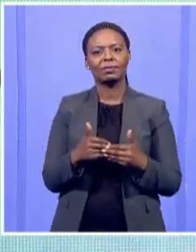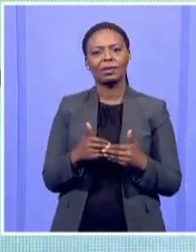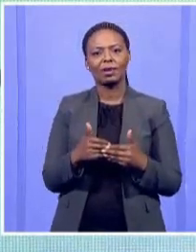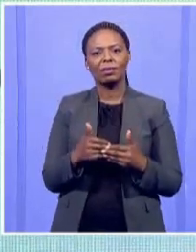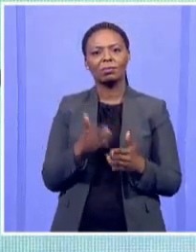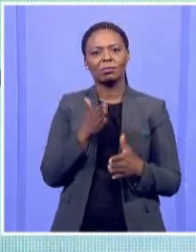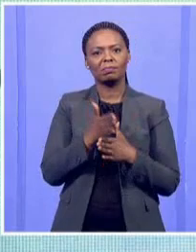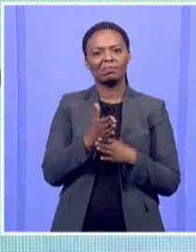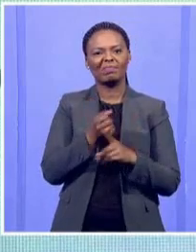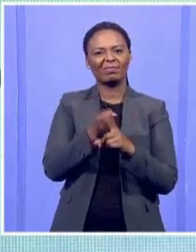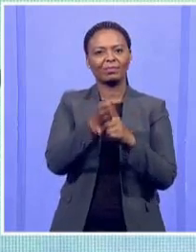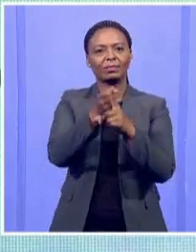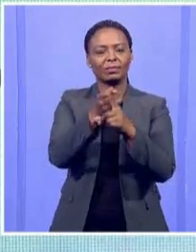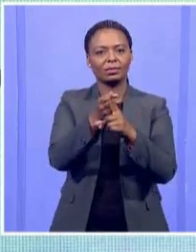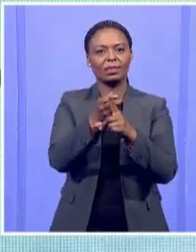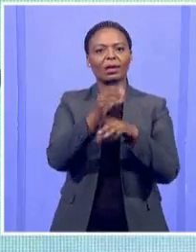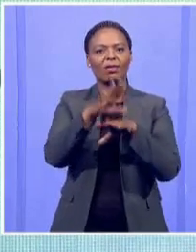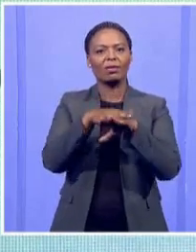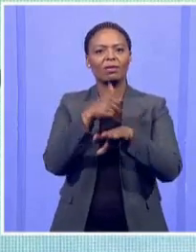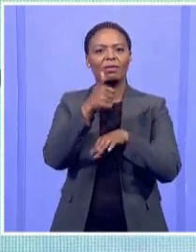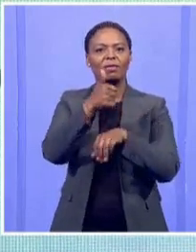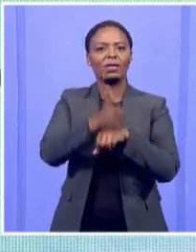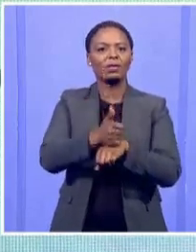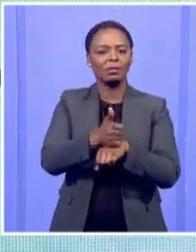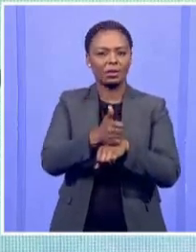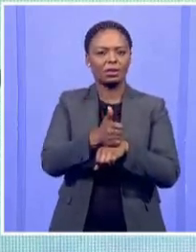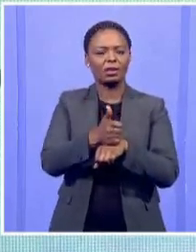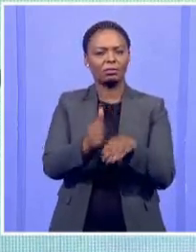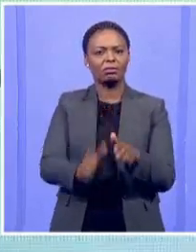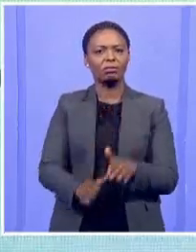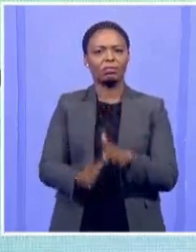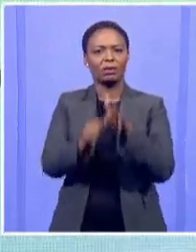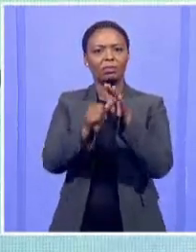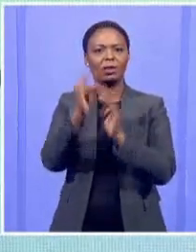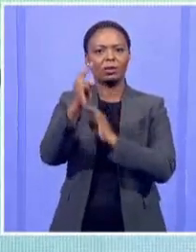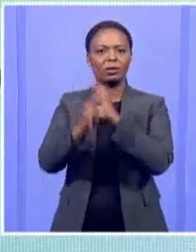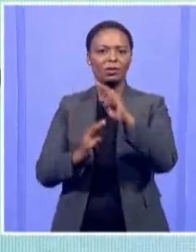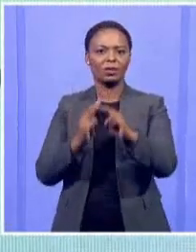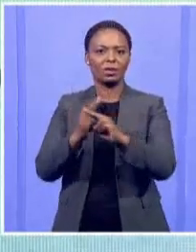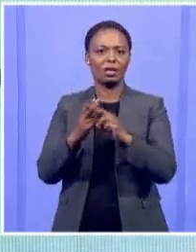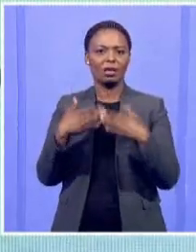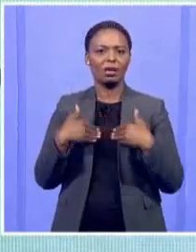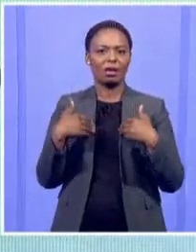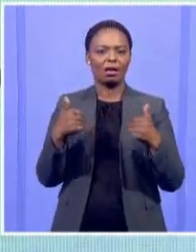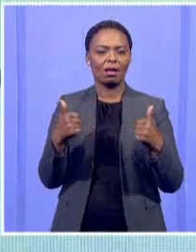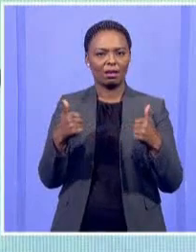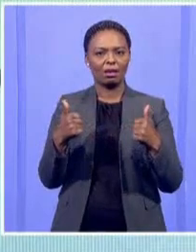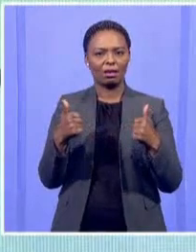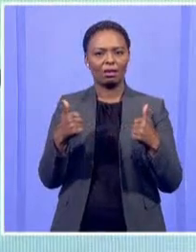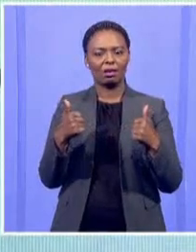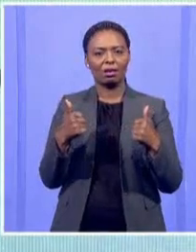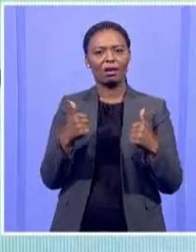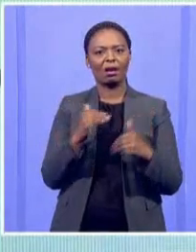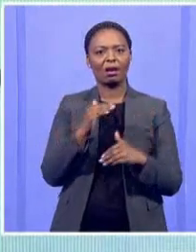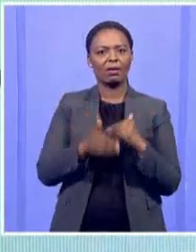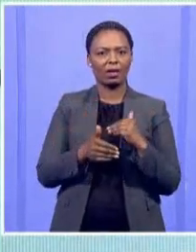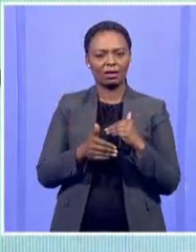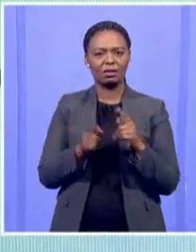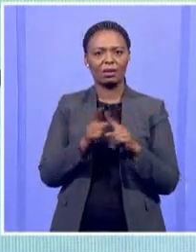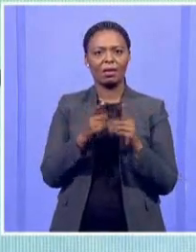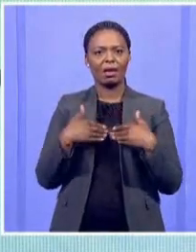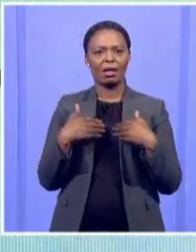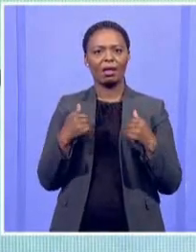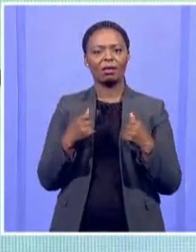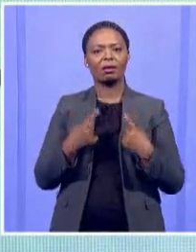very fundamental to the attainment of universal health coverage and the health of our people, as well